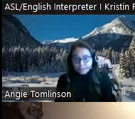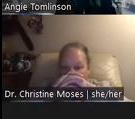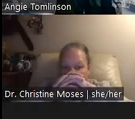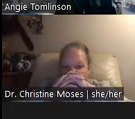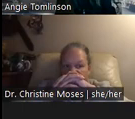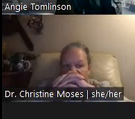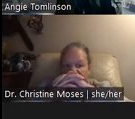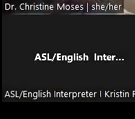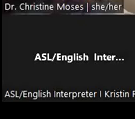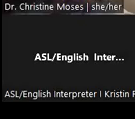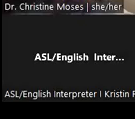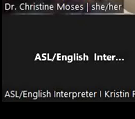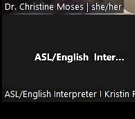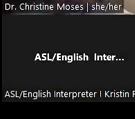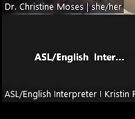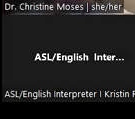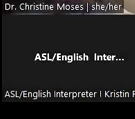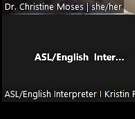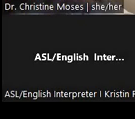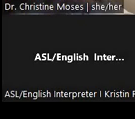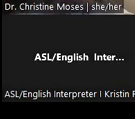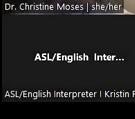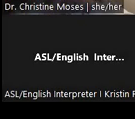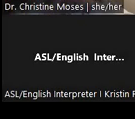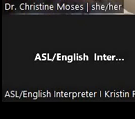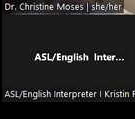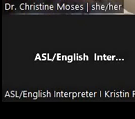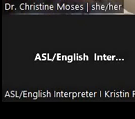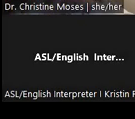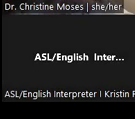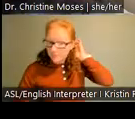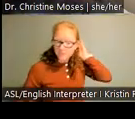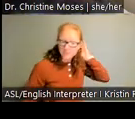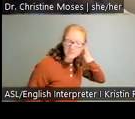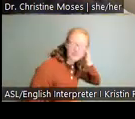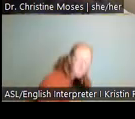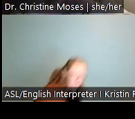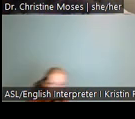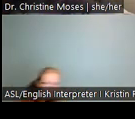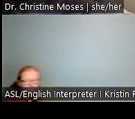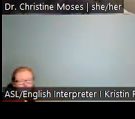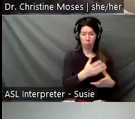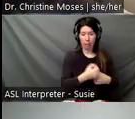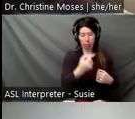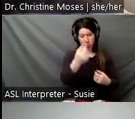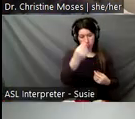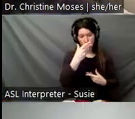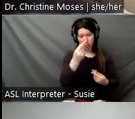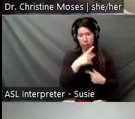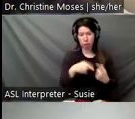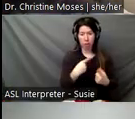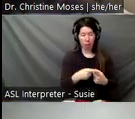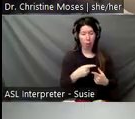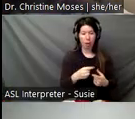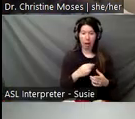anybody in Portland can sign up to be on the list to get notification of these directives when they update the